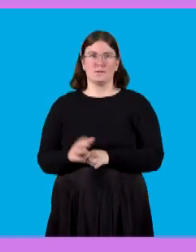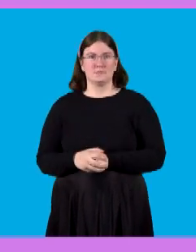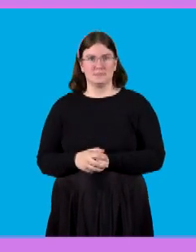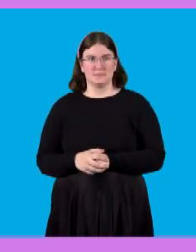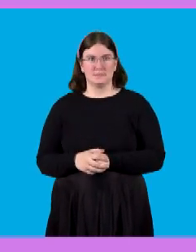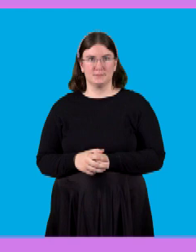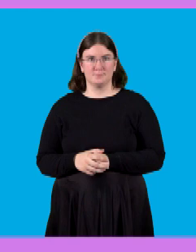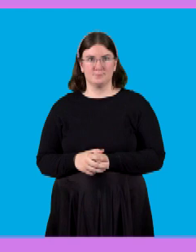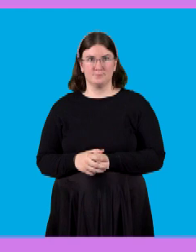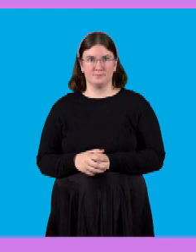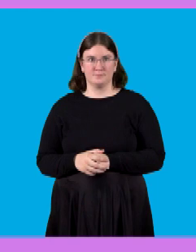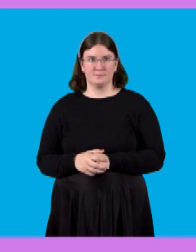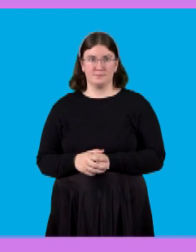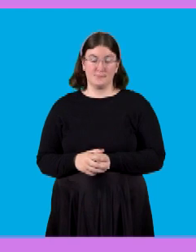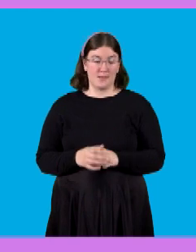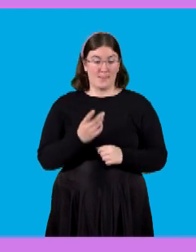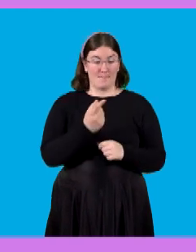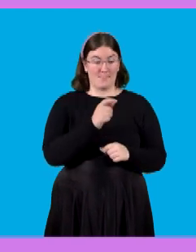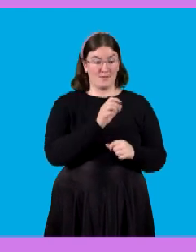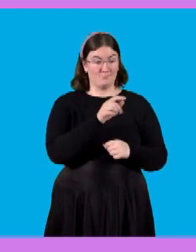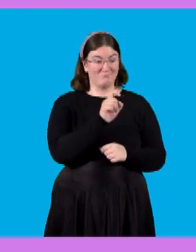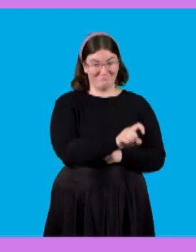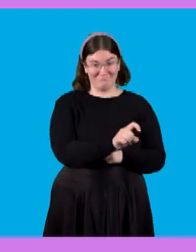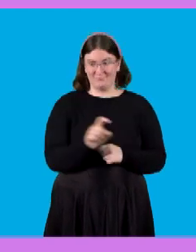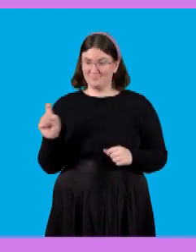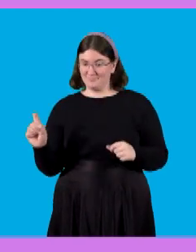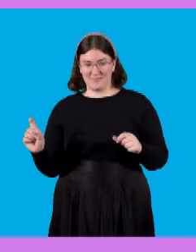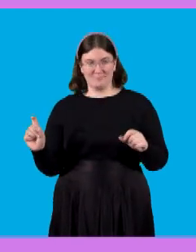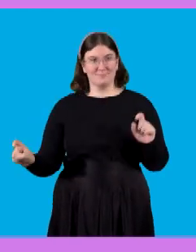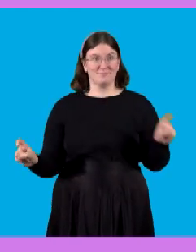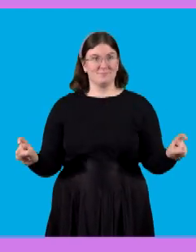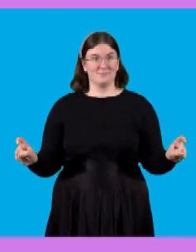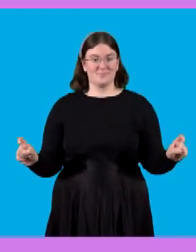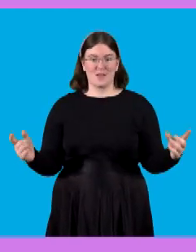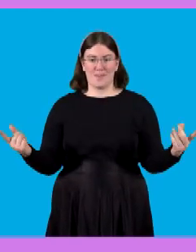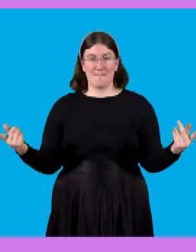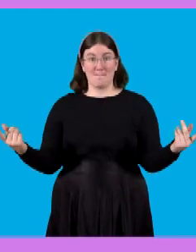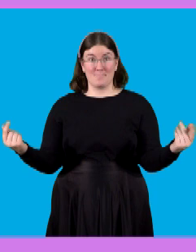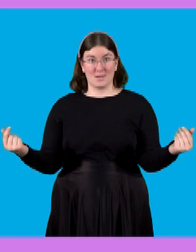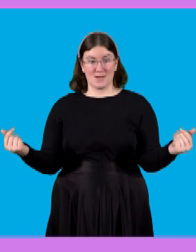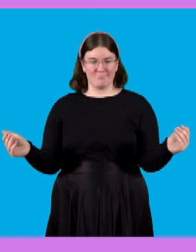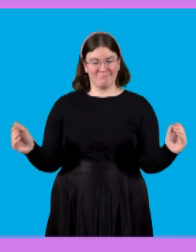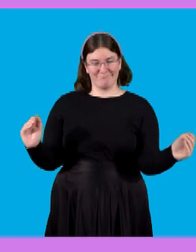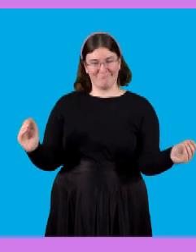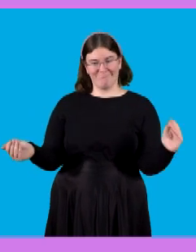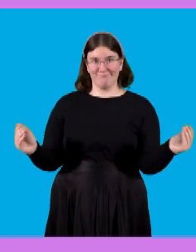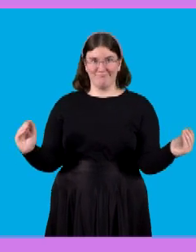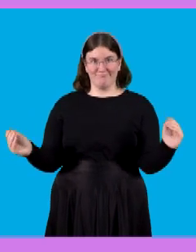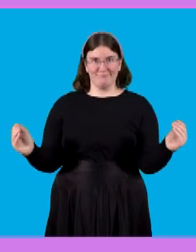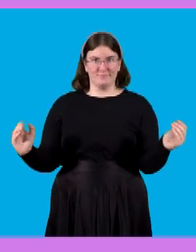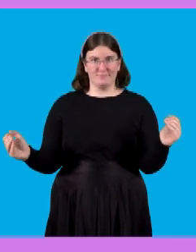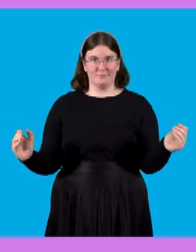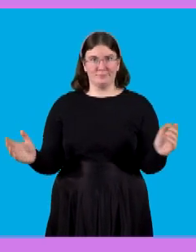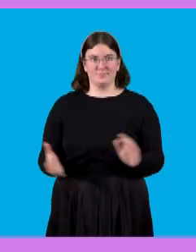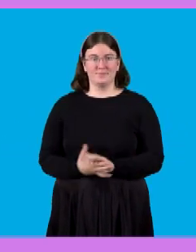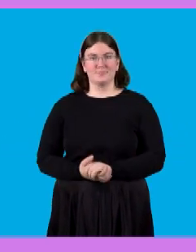to other currencies, right? So it's the value of one currency in relation to other